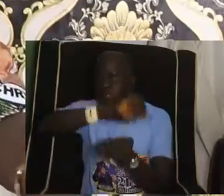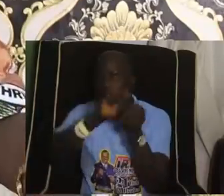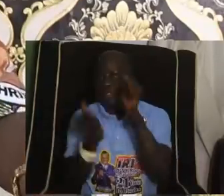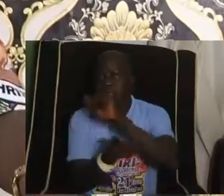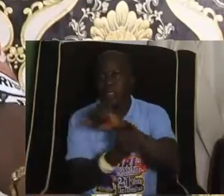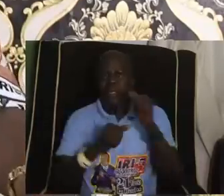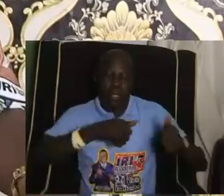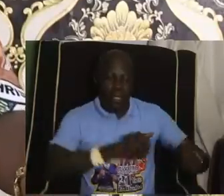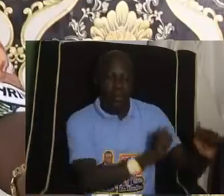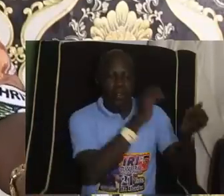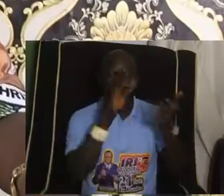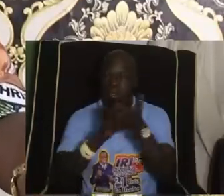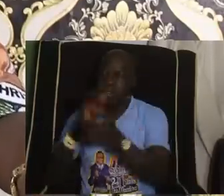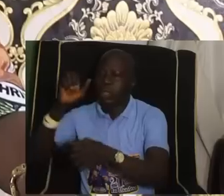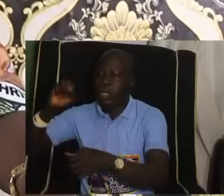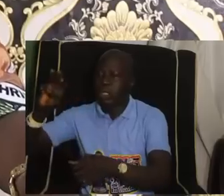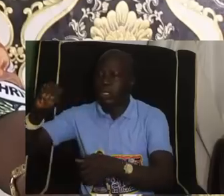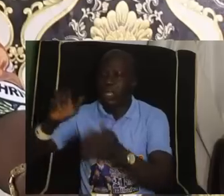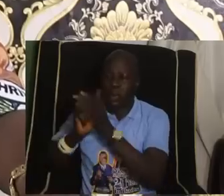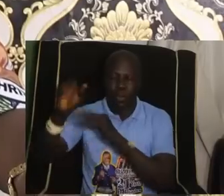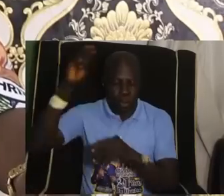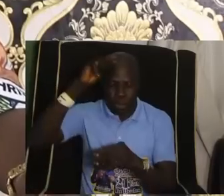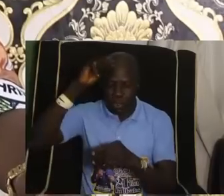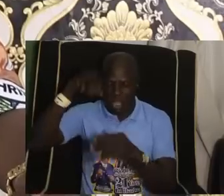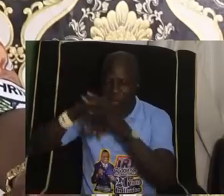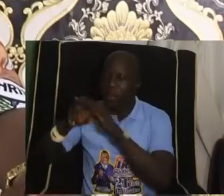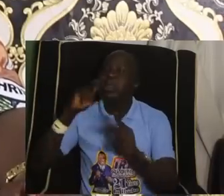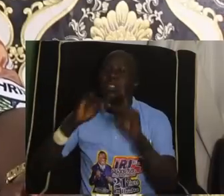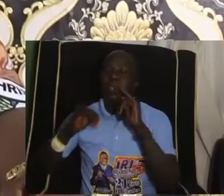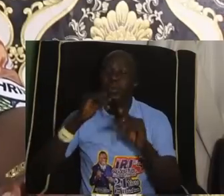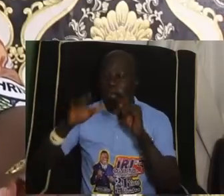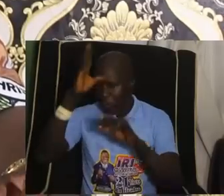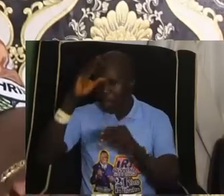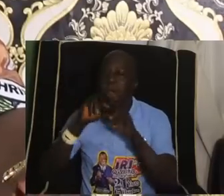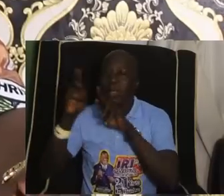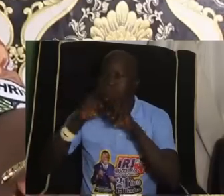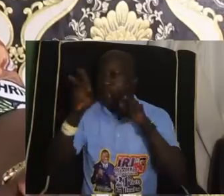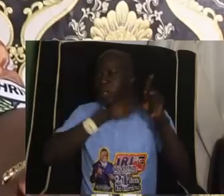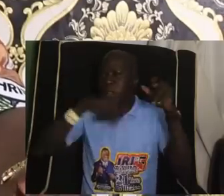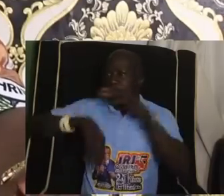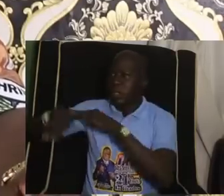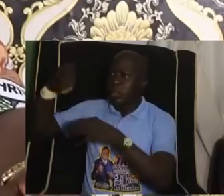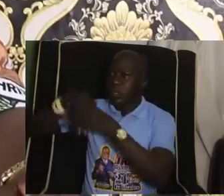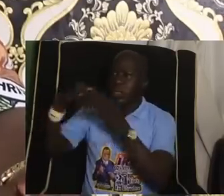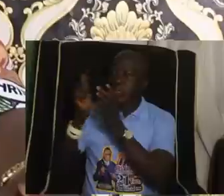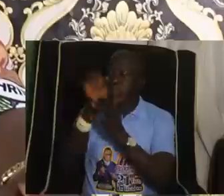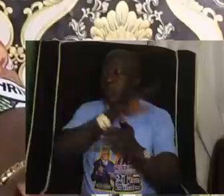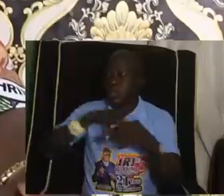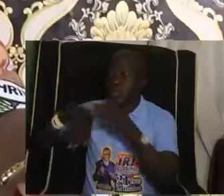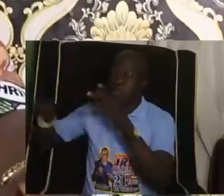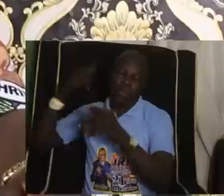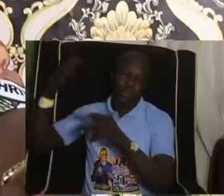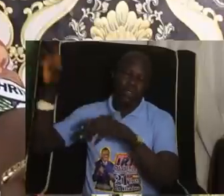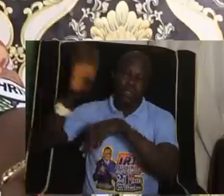pada apostle yin ni Dr. SMO Mustafa JP bABASEBIOBA lati ijo seed of